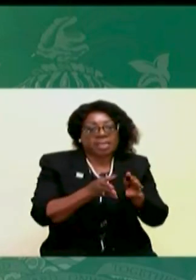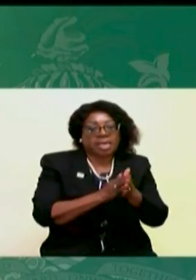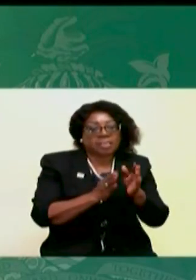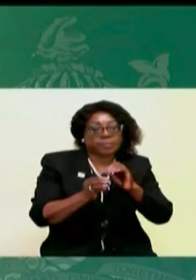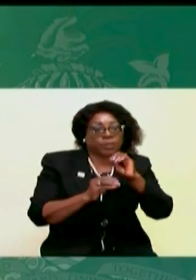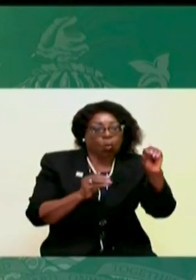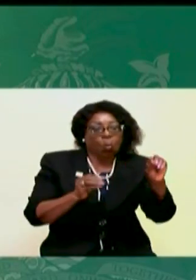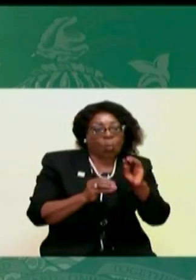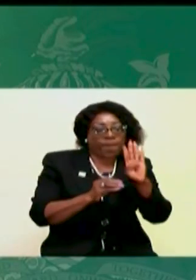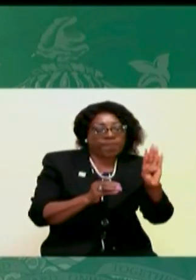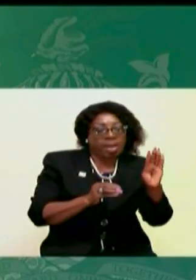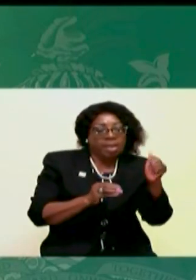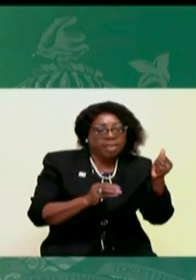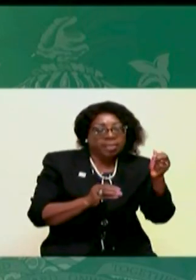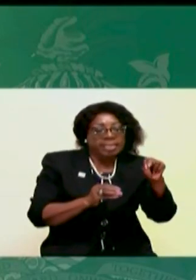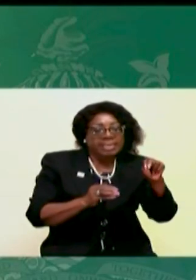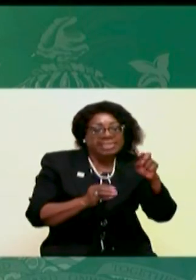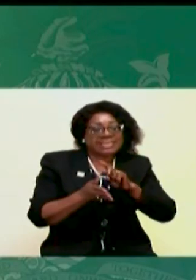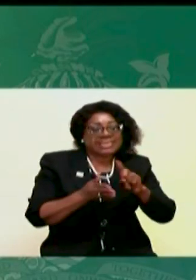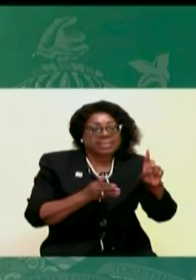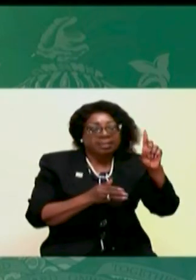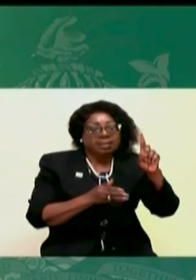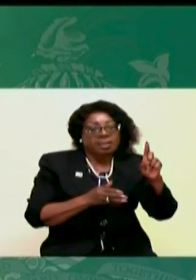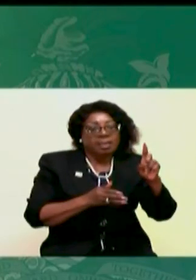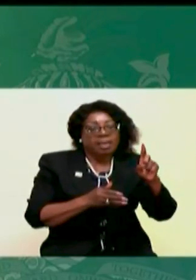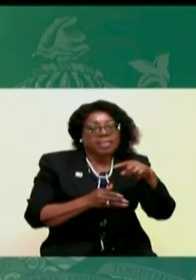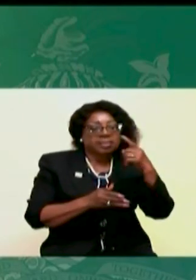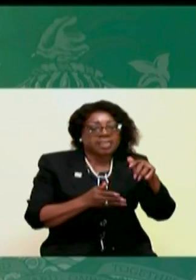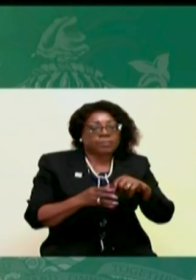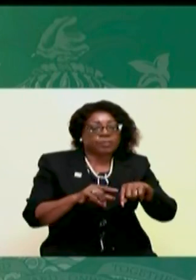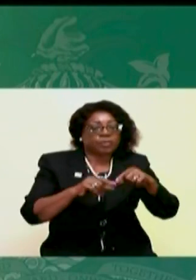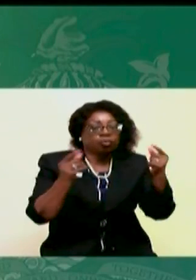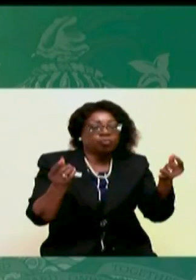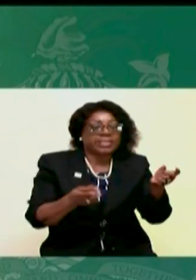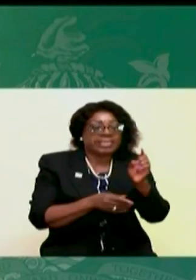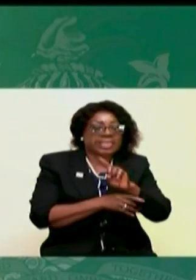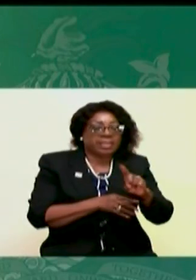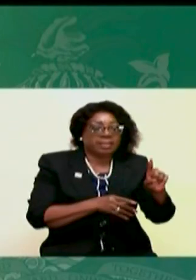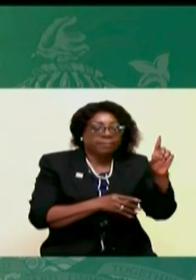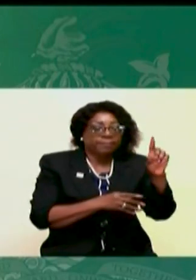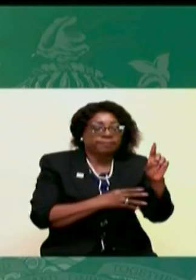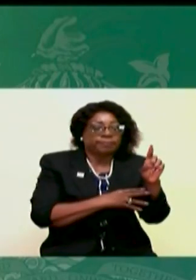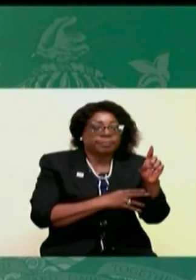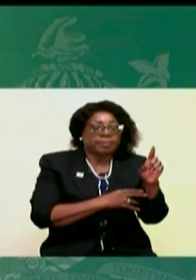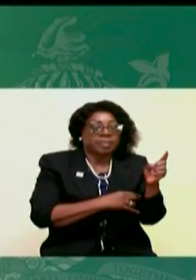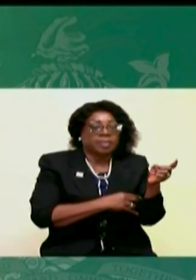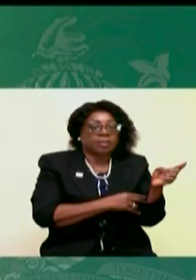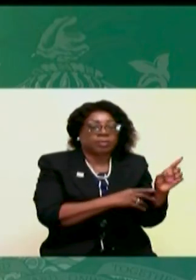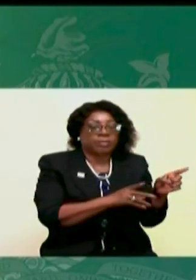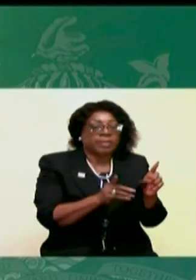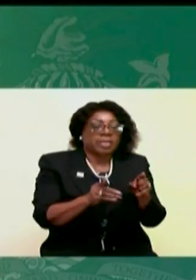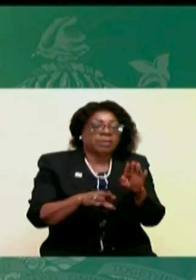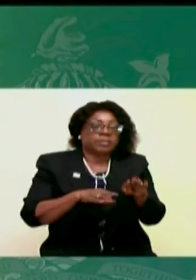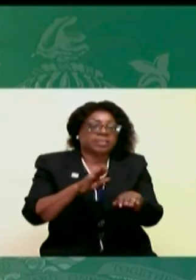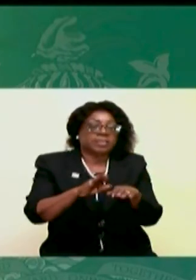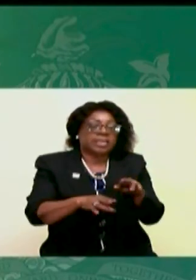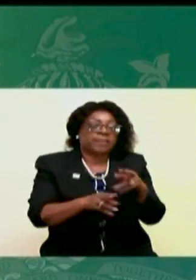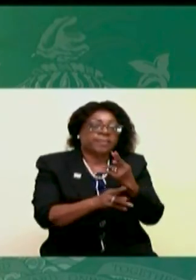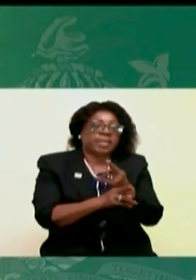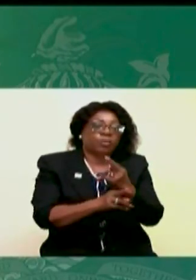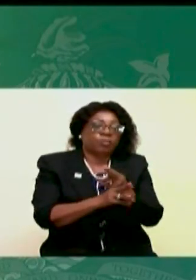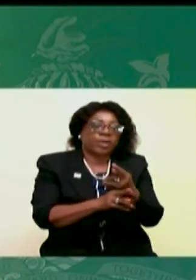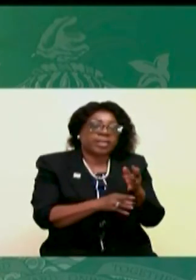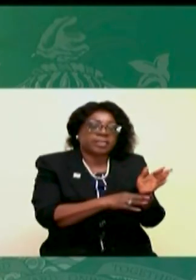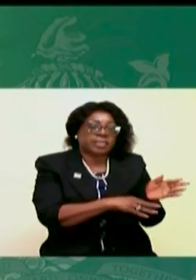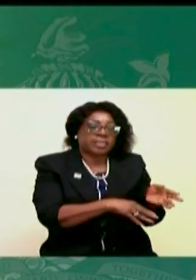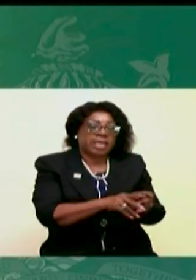deal. And the member said it was a great deal. He says it's a step in the right direction. That's what he said, not me.